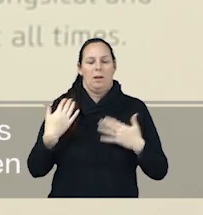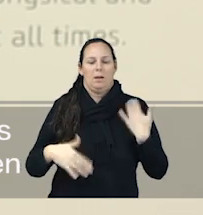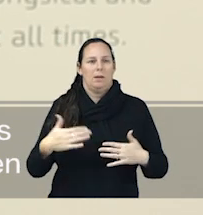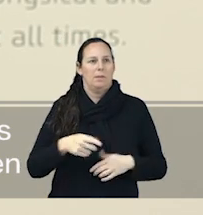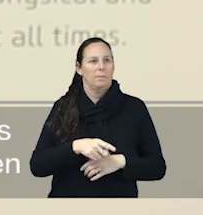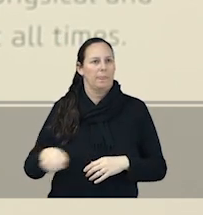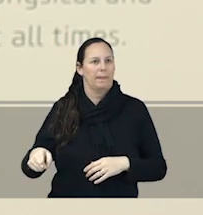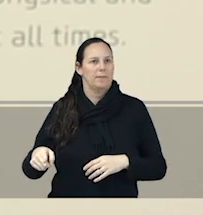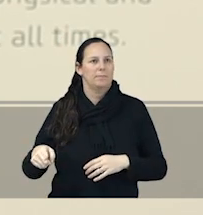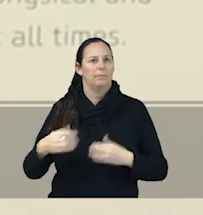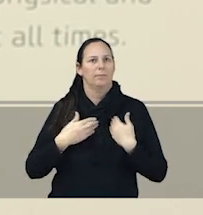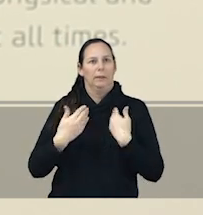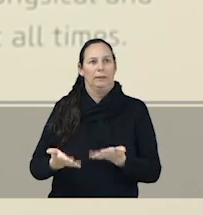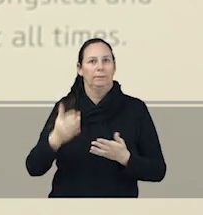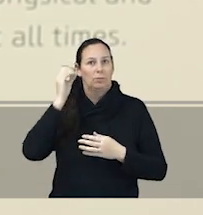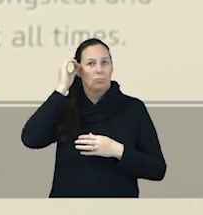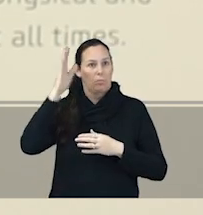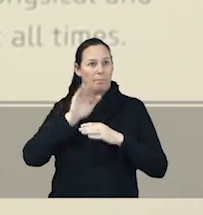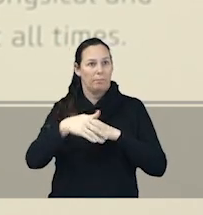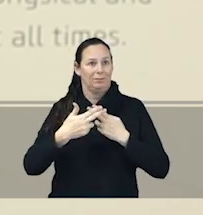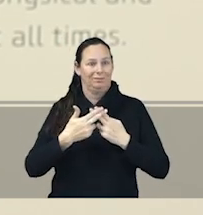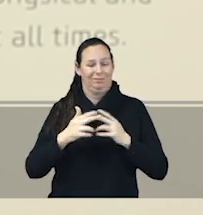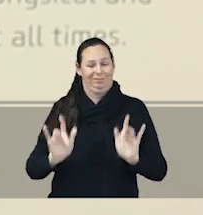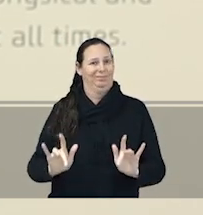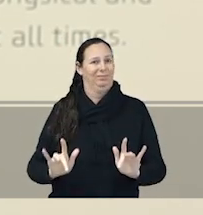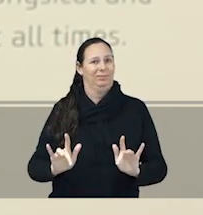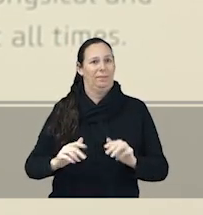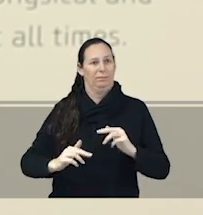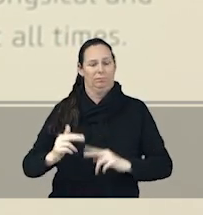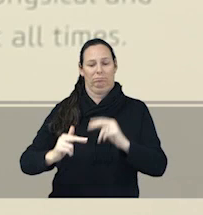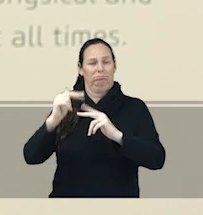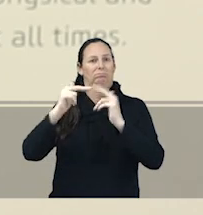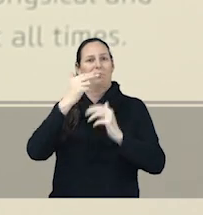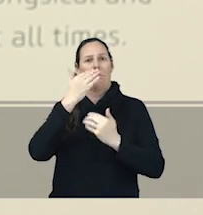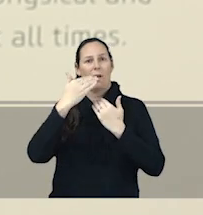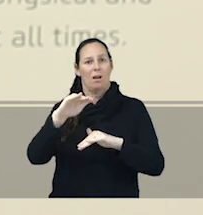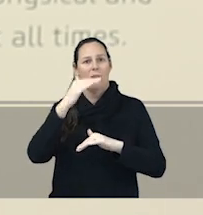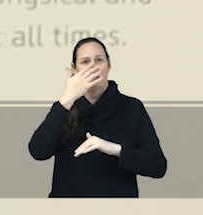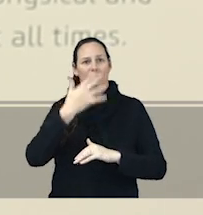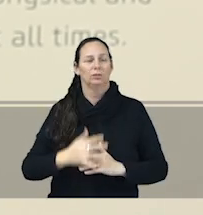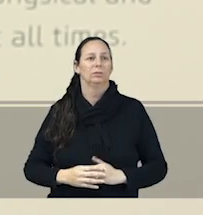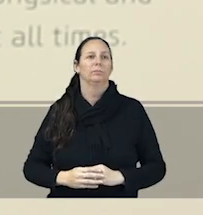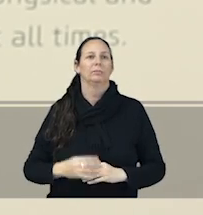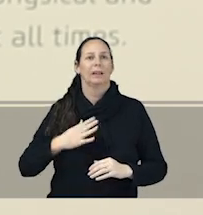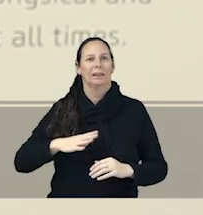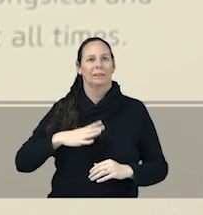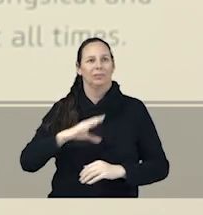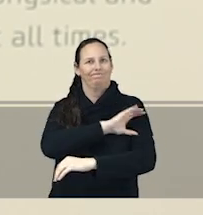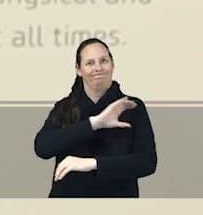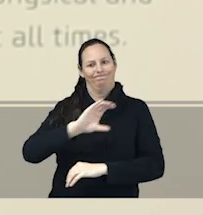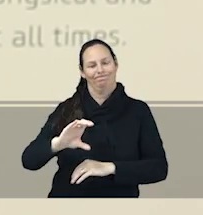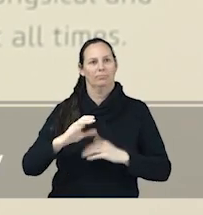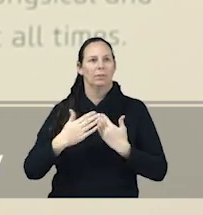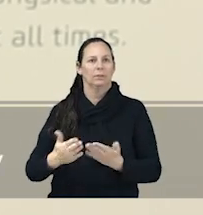would be harming children by providing a knowledge that's outside of their developmental or age limit. So